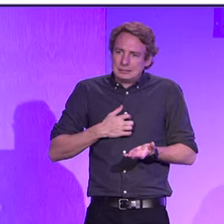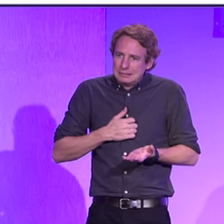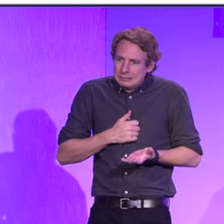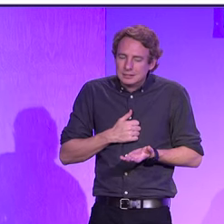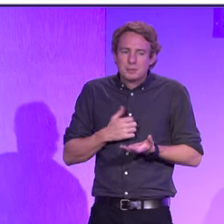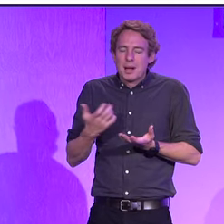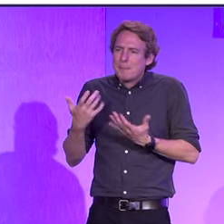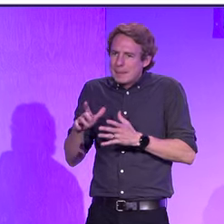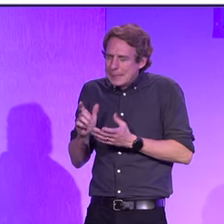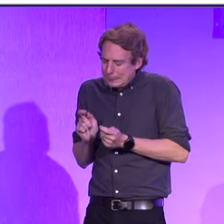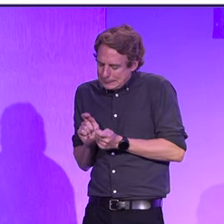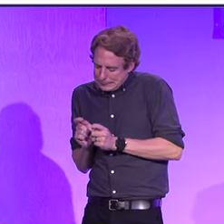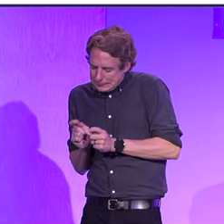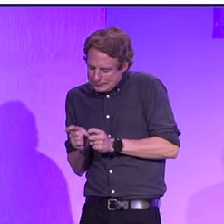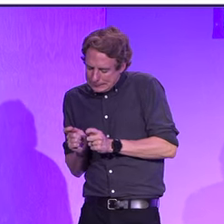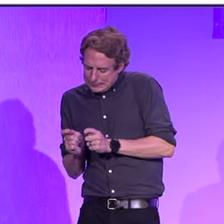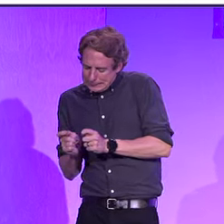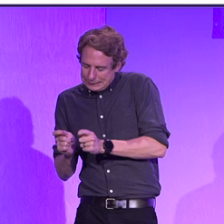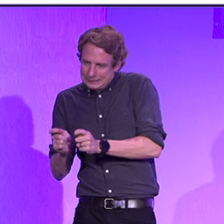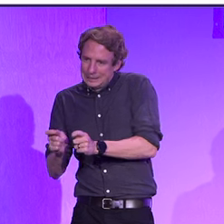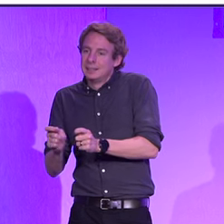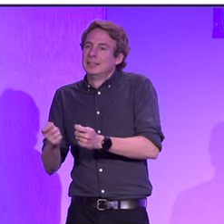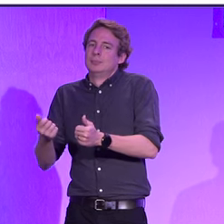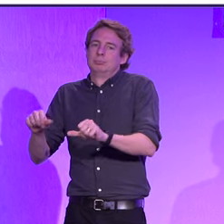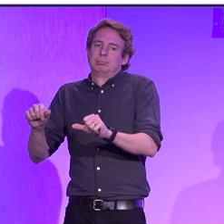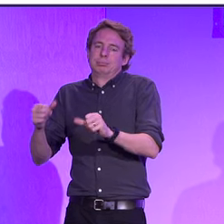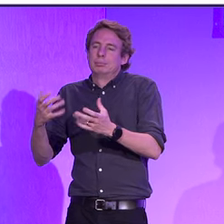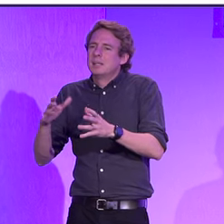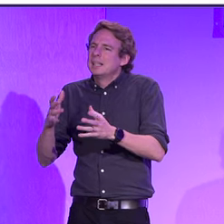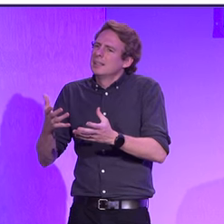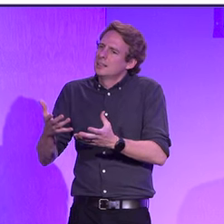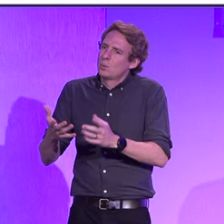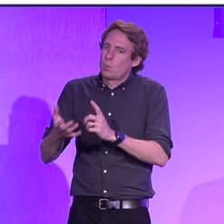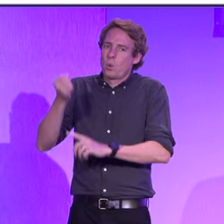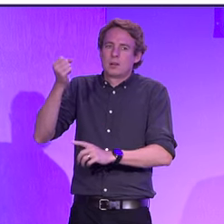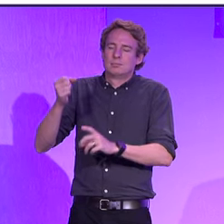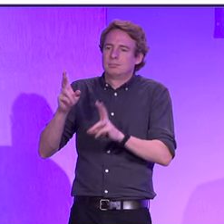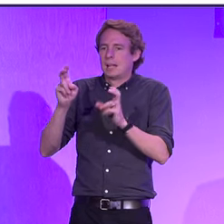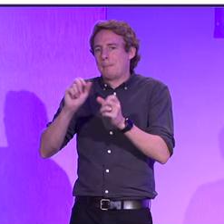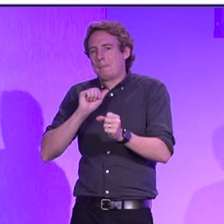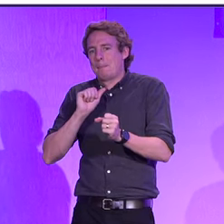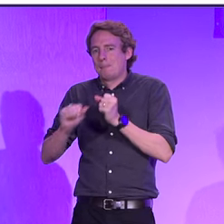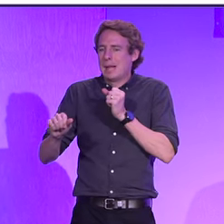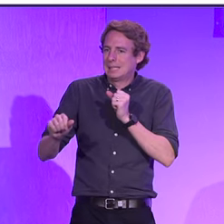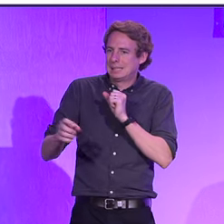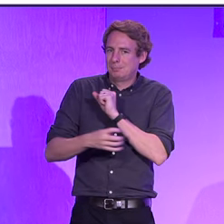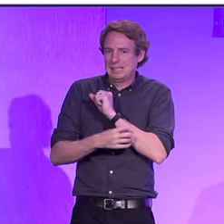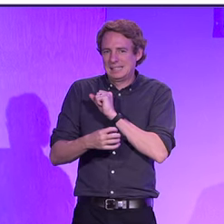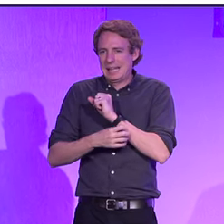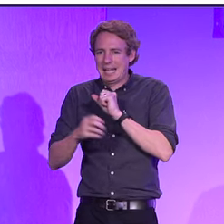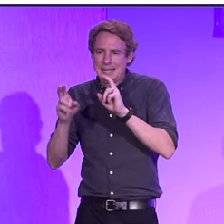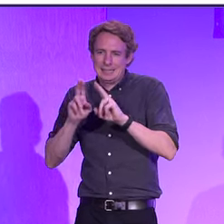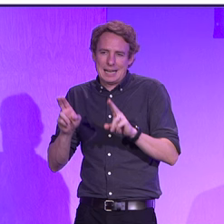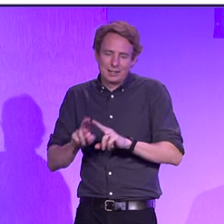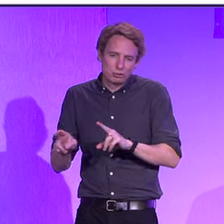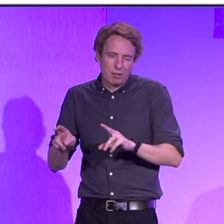kept iterating. And eventually I won an award for best biscuit at the International Biscuit